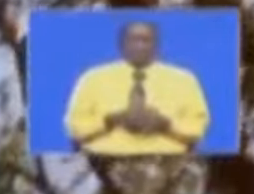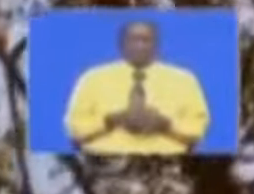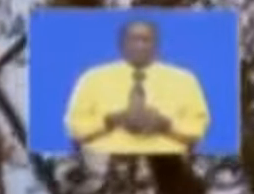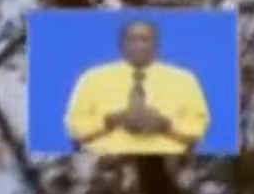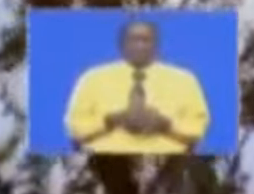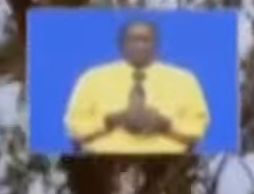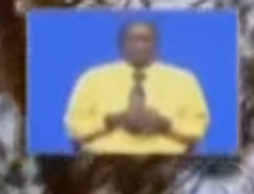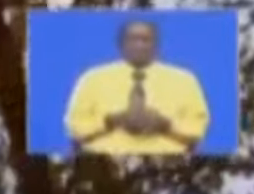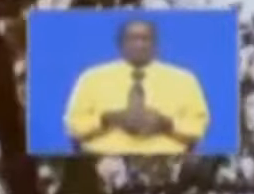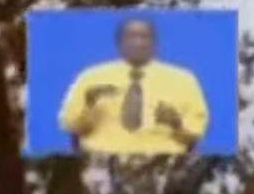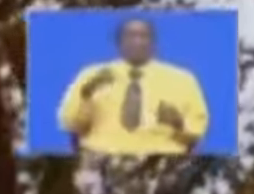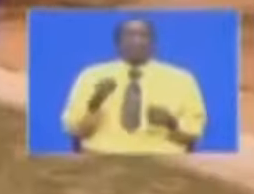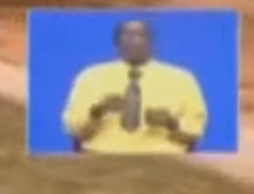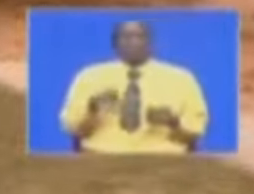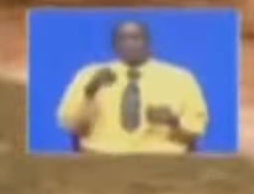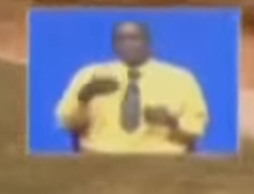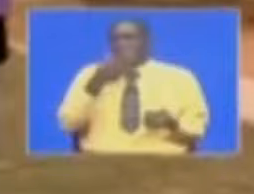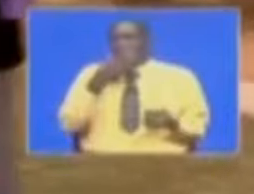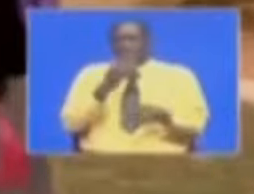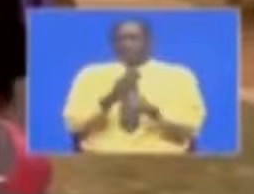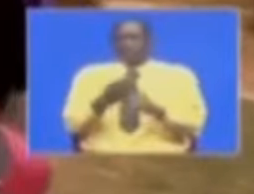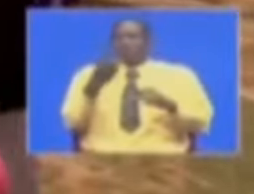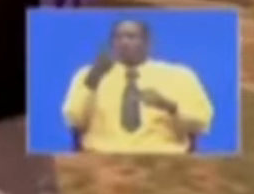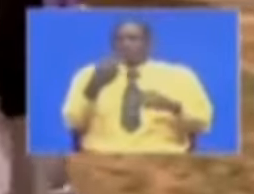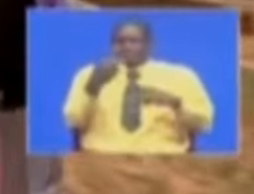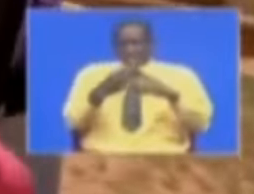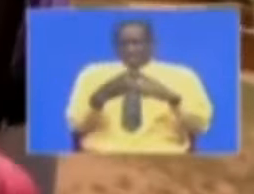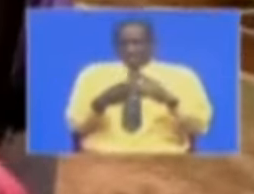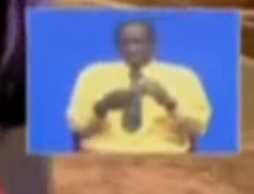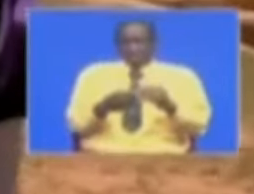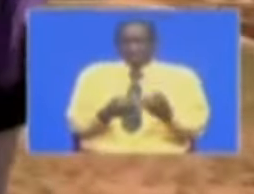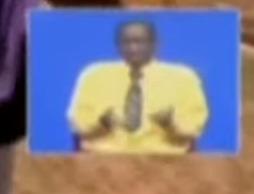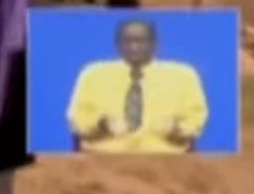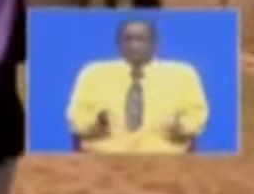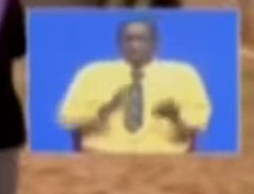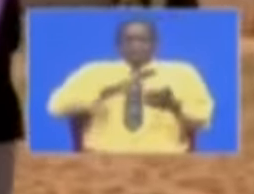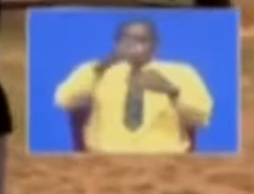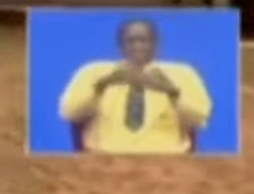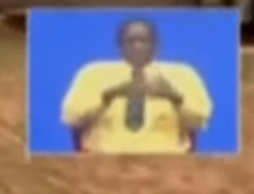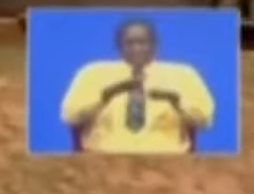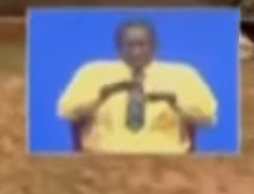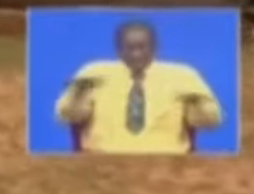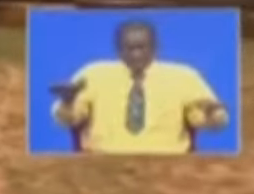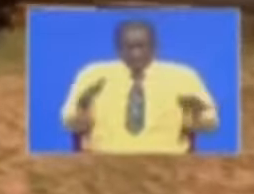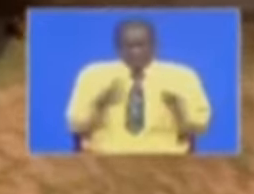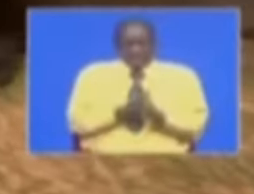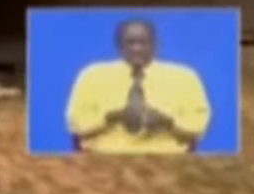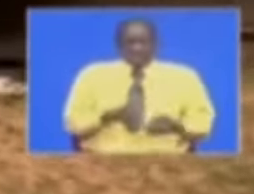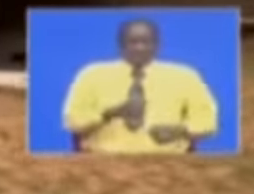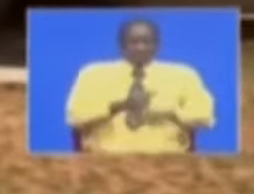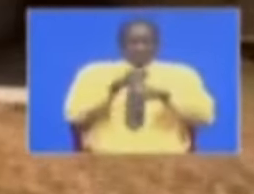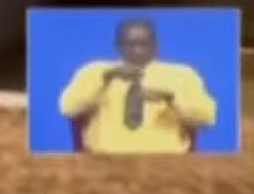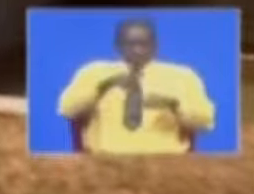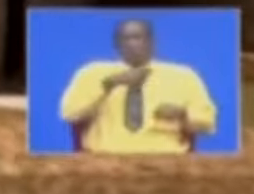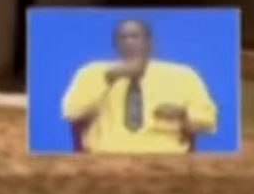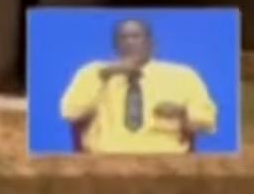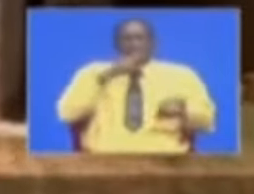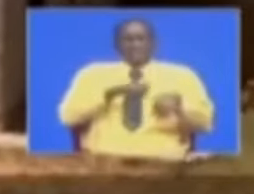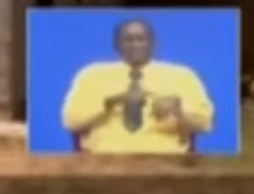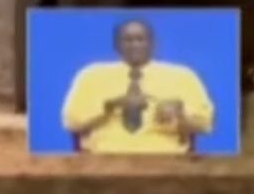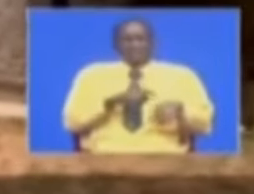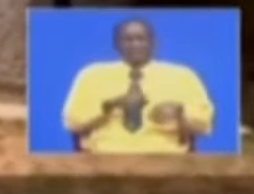It has taken Lesokoyo 20 years to rehabilitate the land and build his drought resilience. Ukame ilikuwa imeniathiri sana